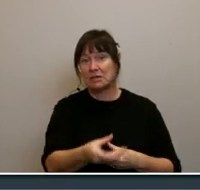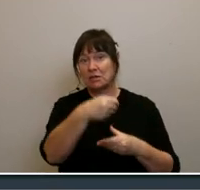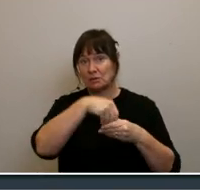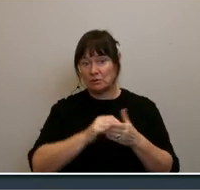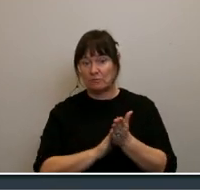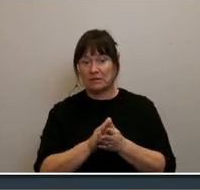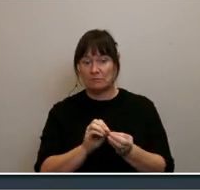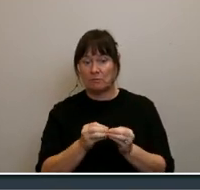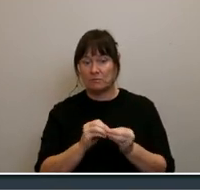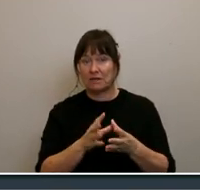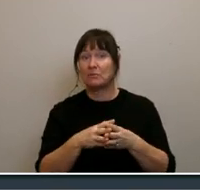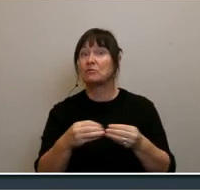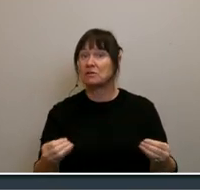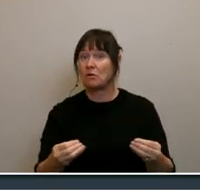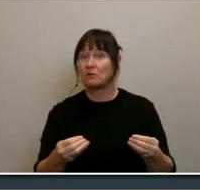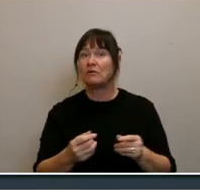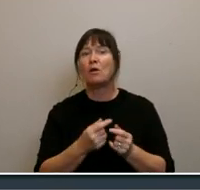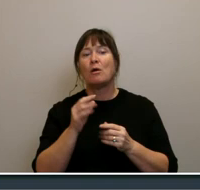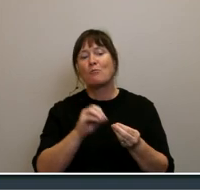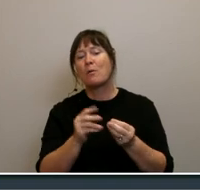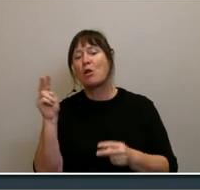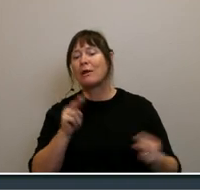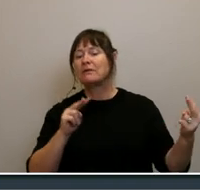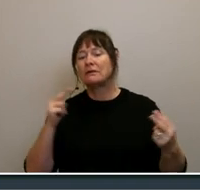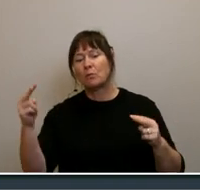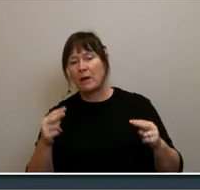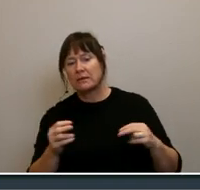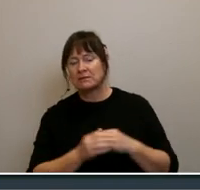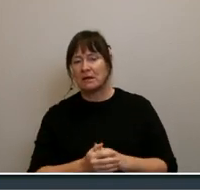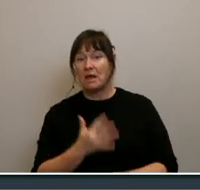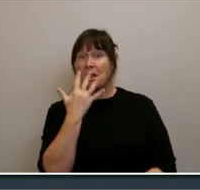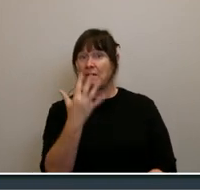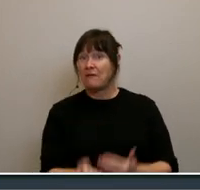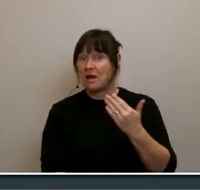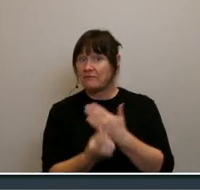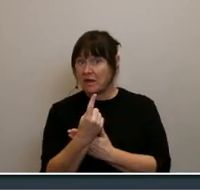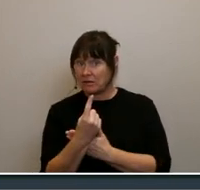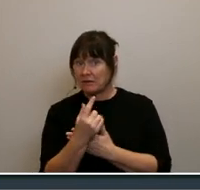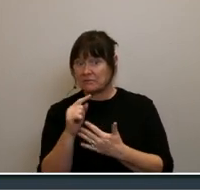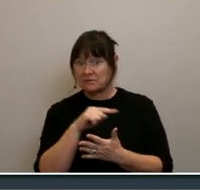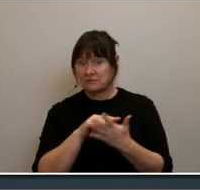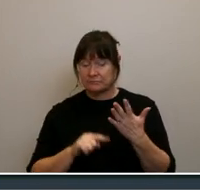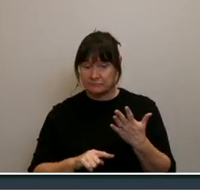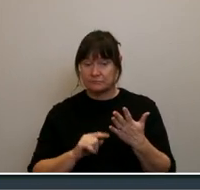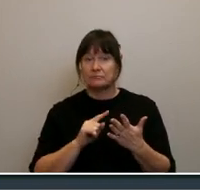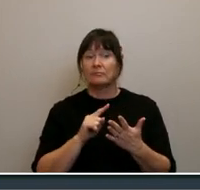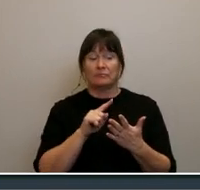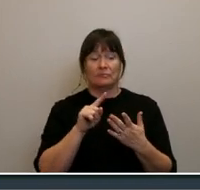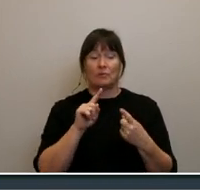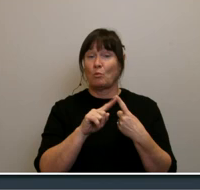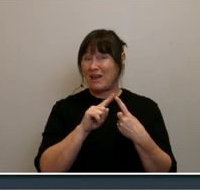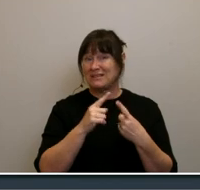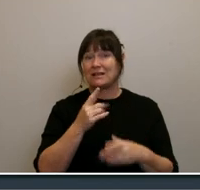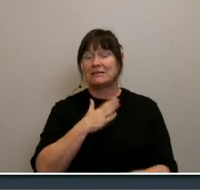these problems can be resolved from all angles. One of the five outcomes of the mission of Napier City Council is a safe, healthy